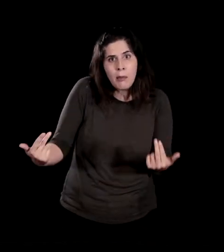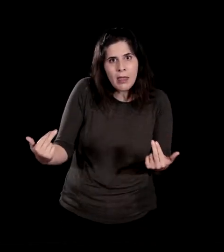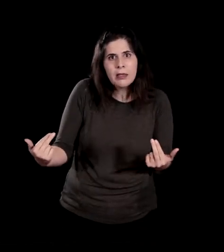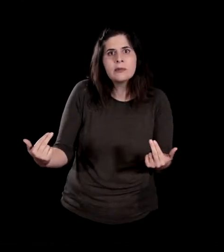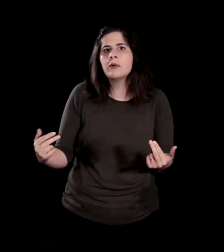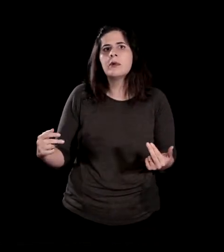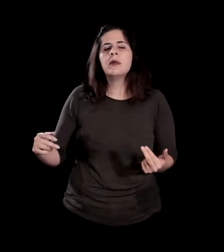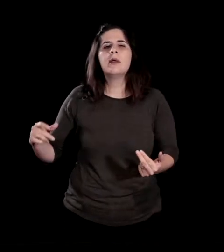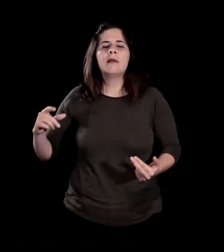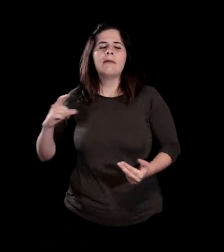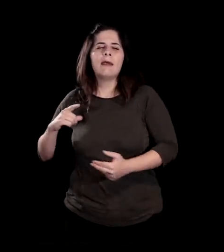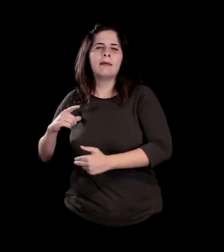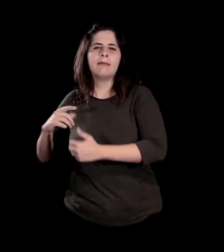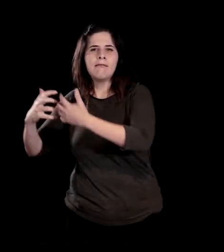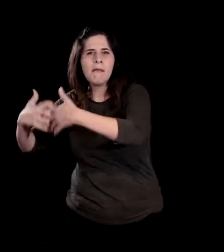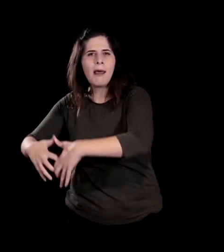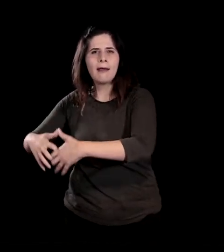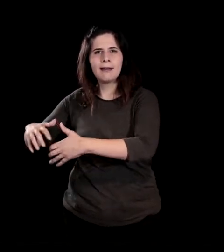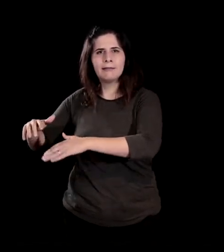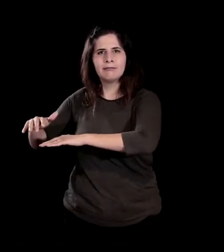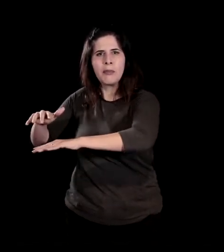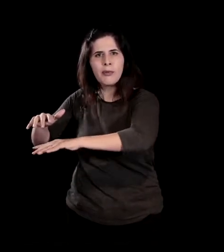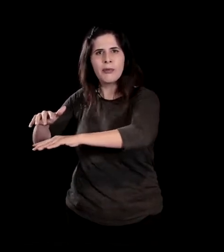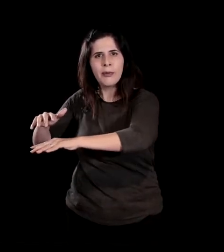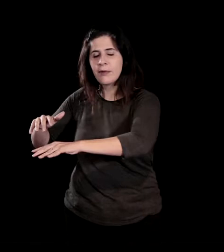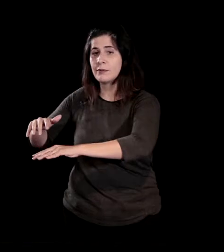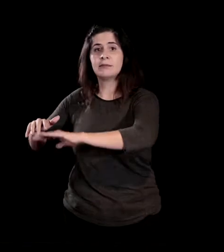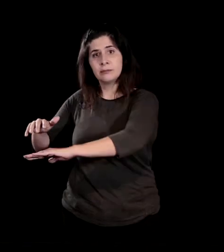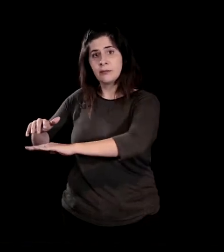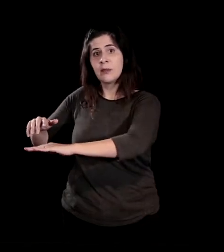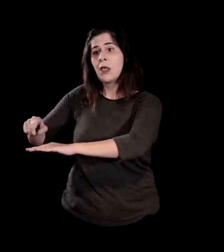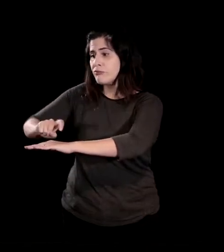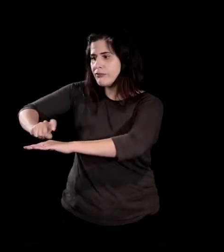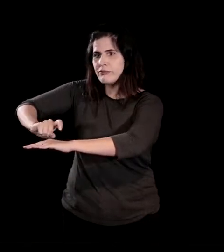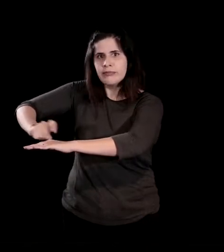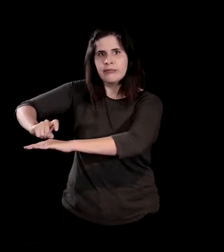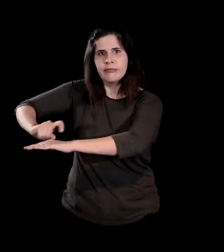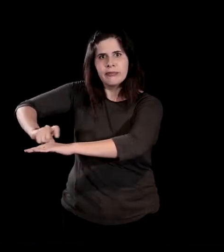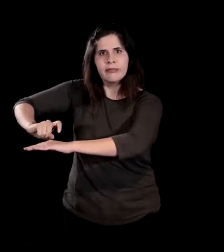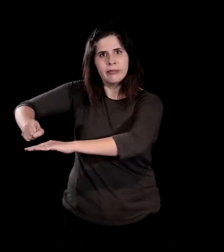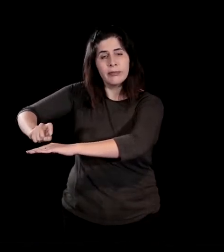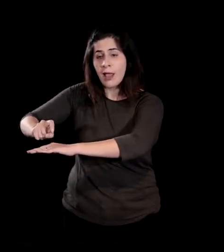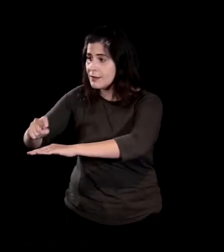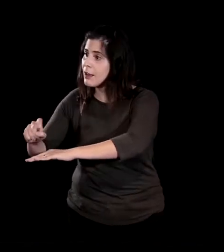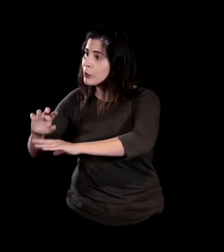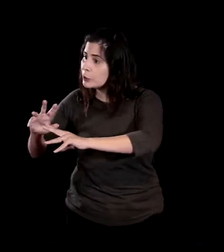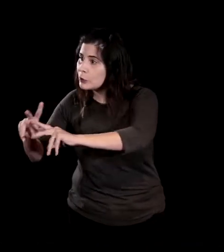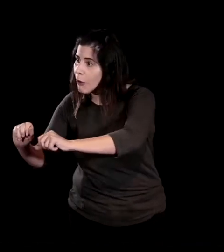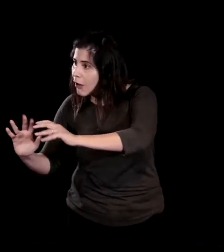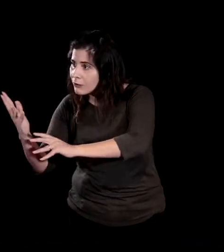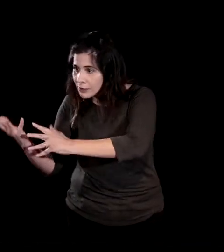time on different seismograph on the planet, and I receive for all the duration of the performance the data in real